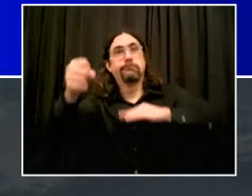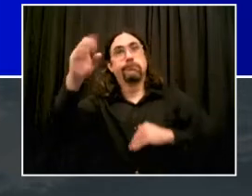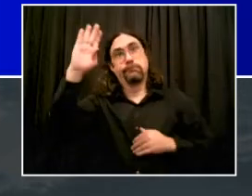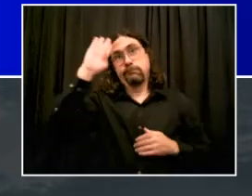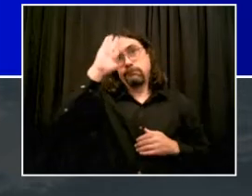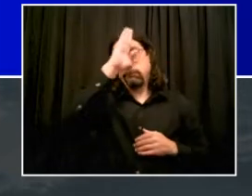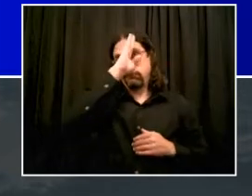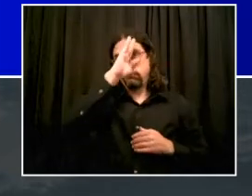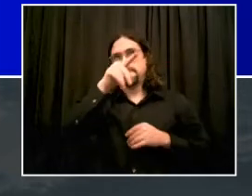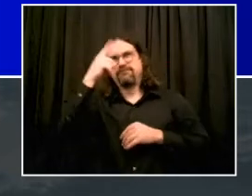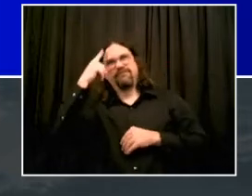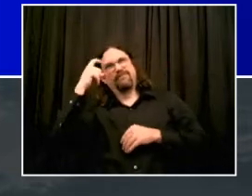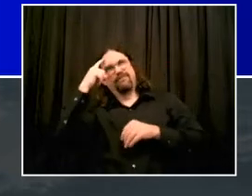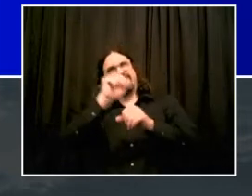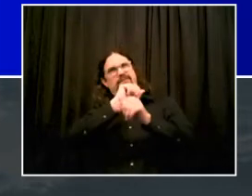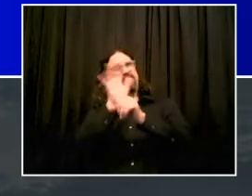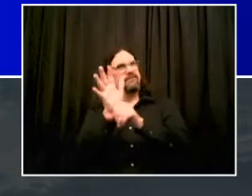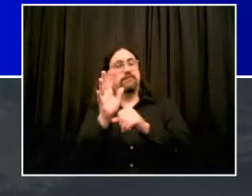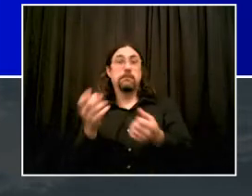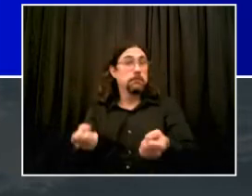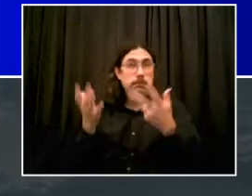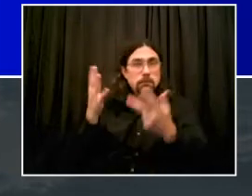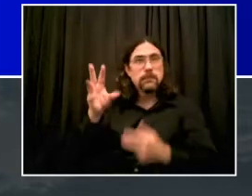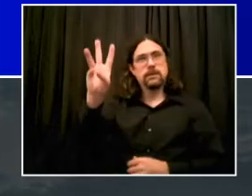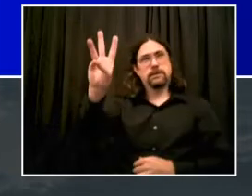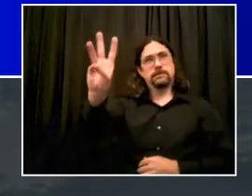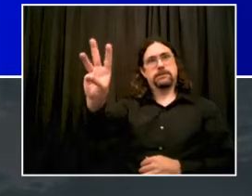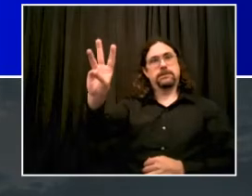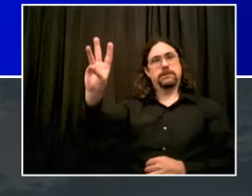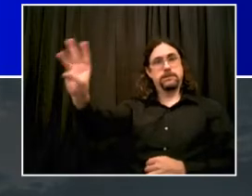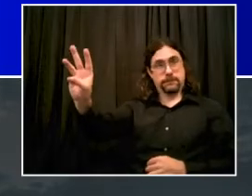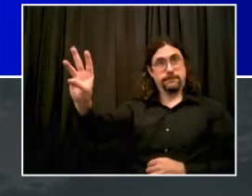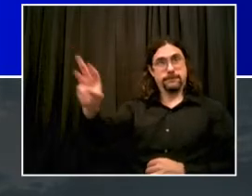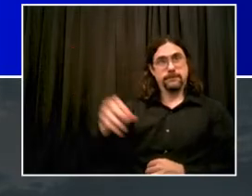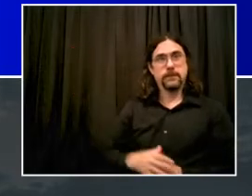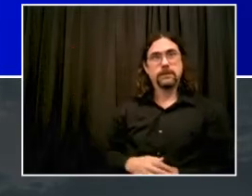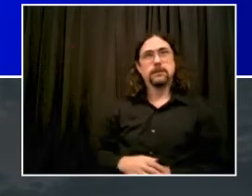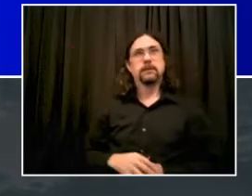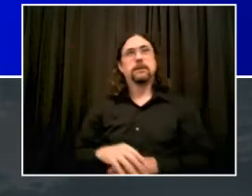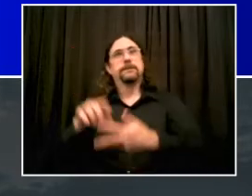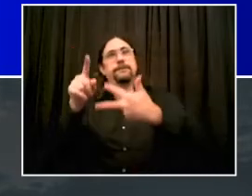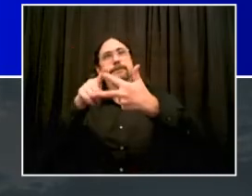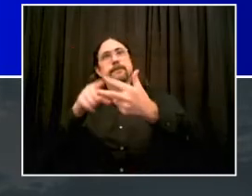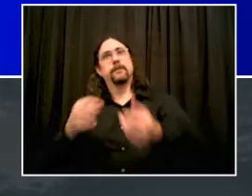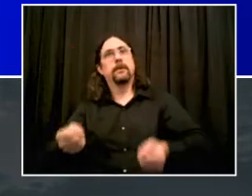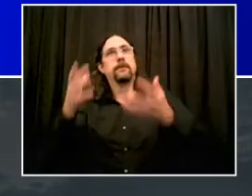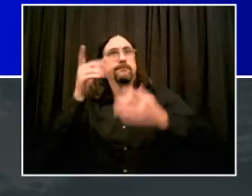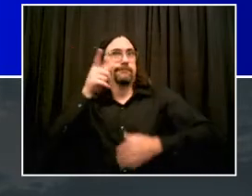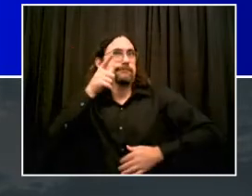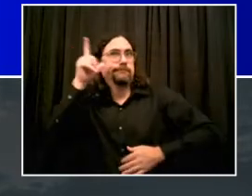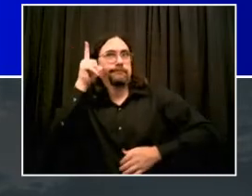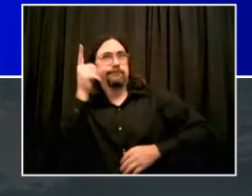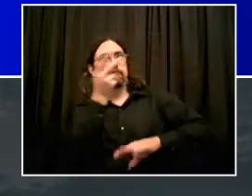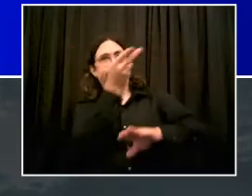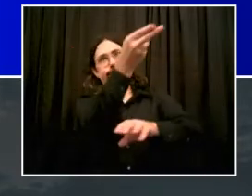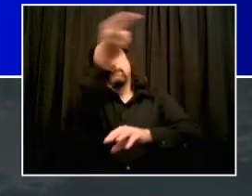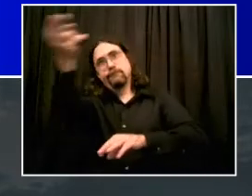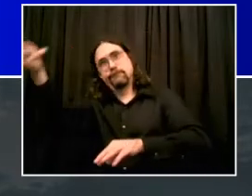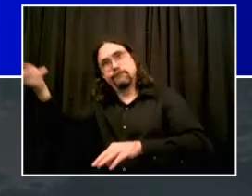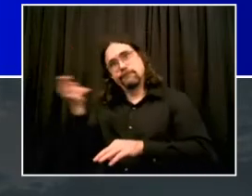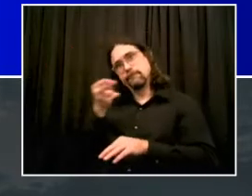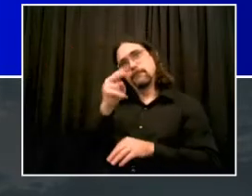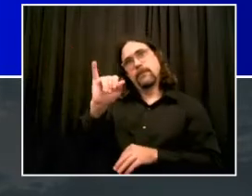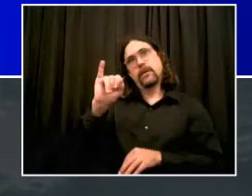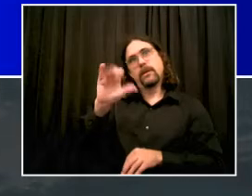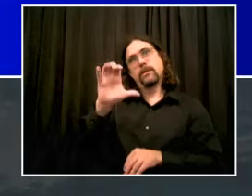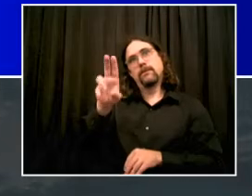66 patients. Number two, daily number of people in health and hospitals ICUs, threshold 375. Today's report, 286. And